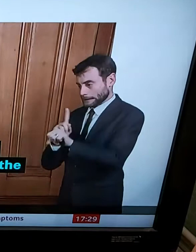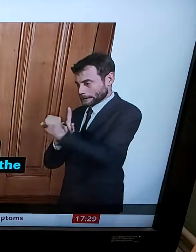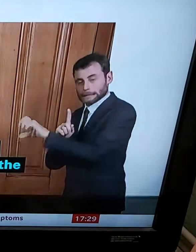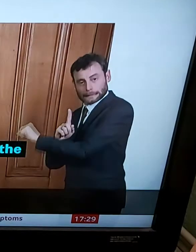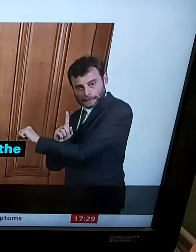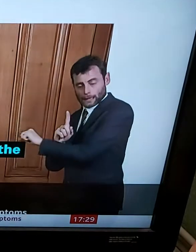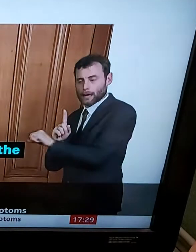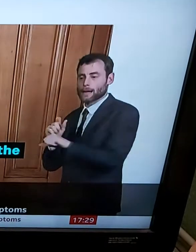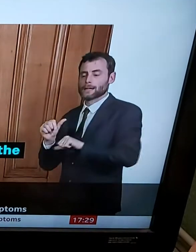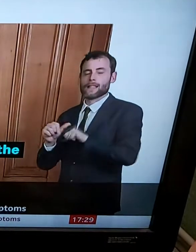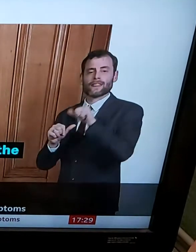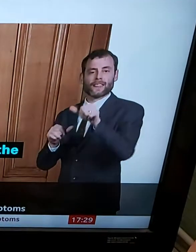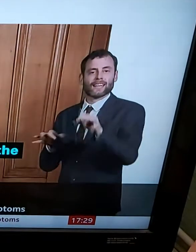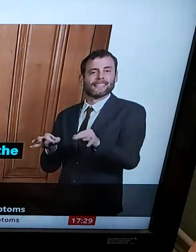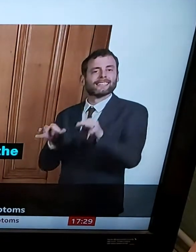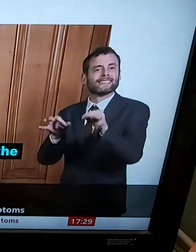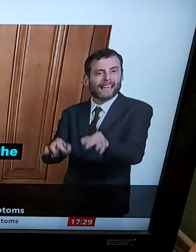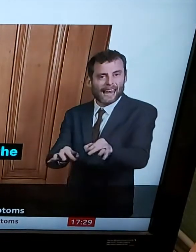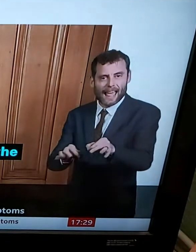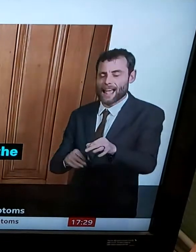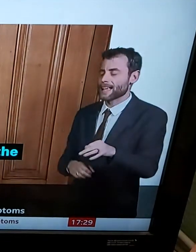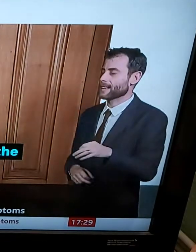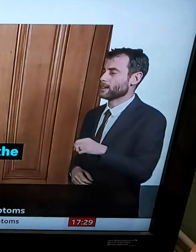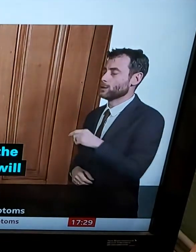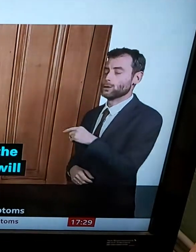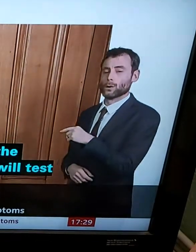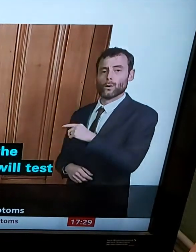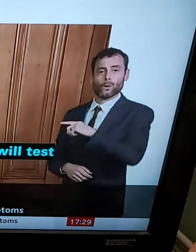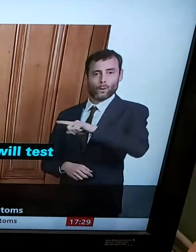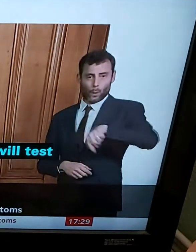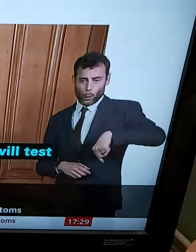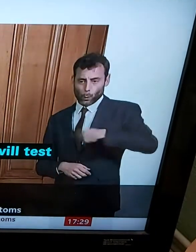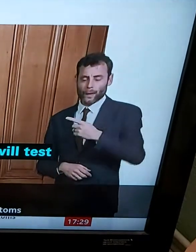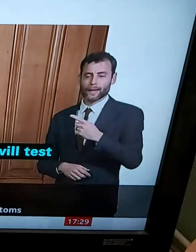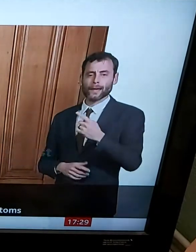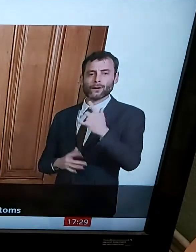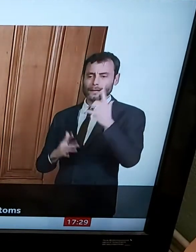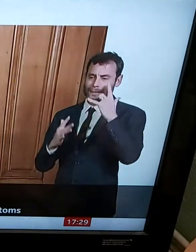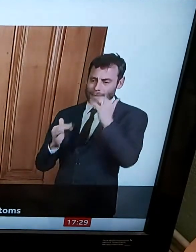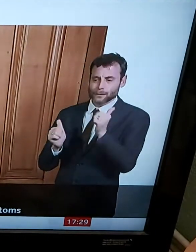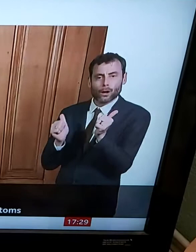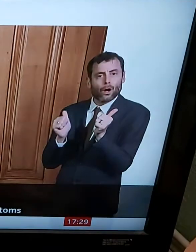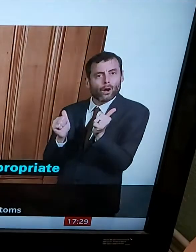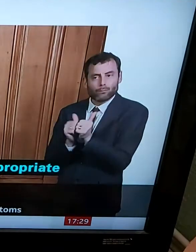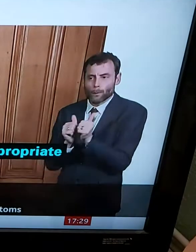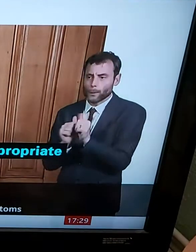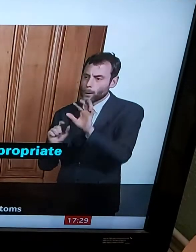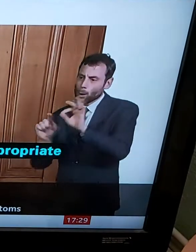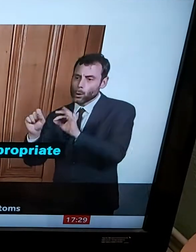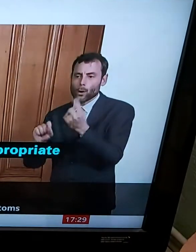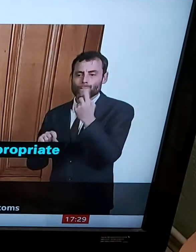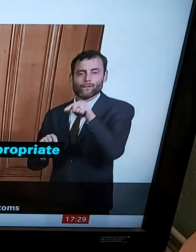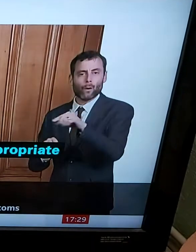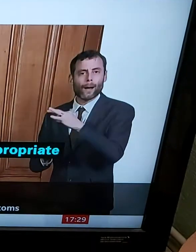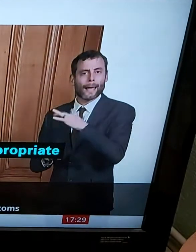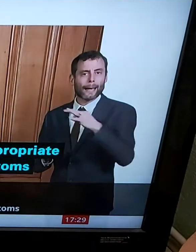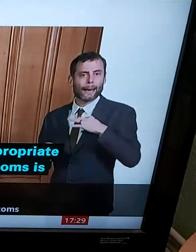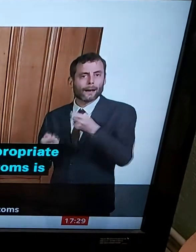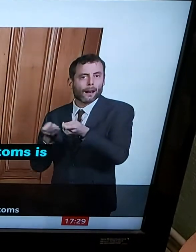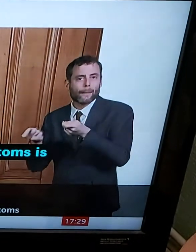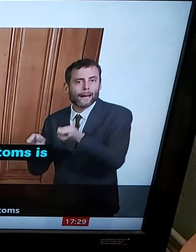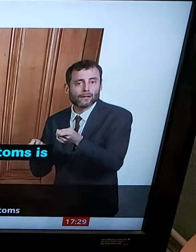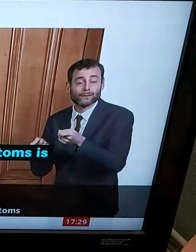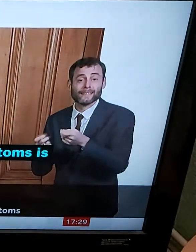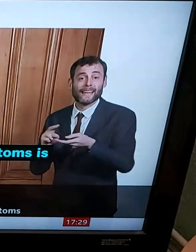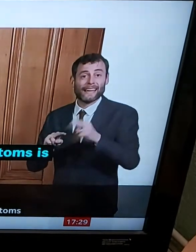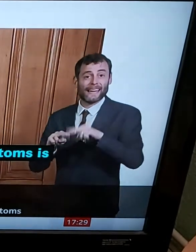will test appropriately for clinical management. The appropriate thing to do if you have symptoms is to self-isolate and remove yourself